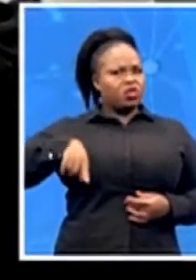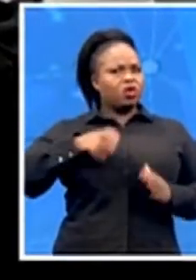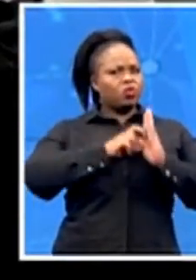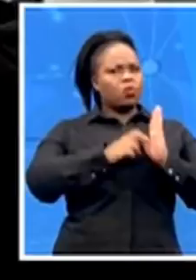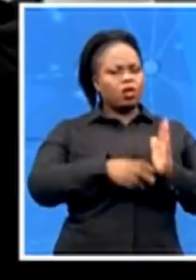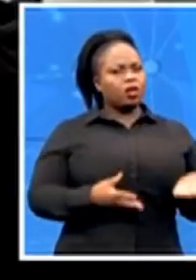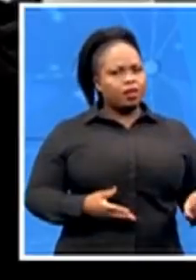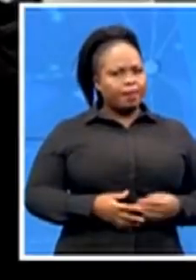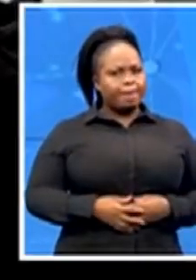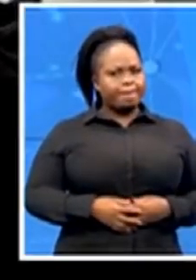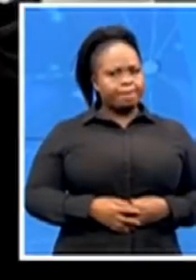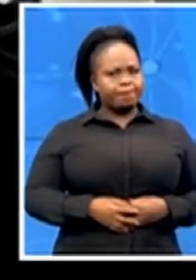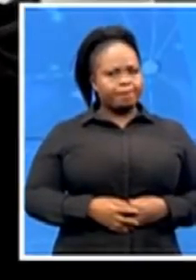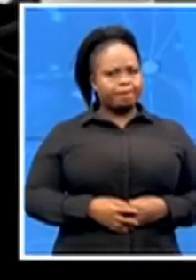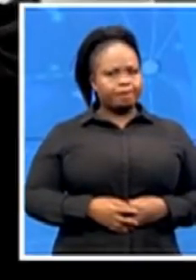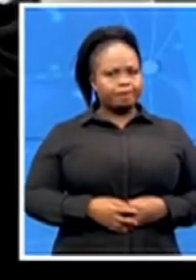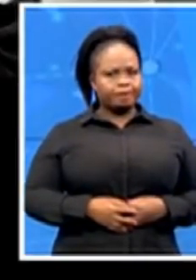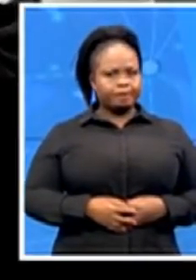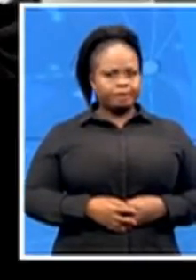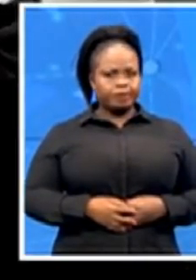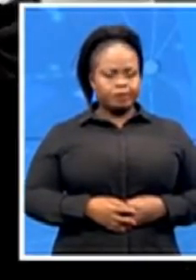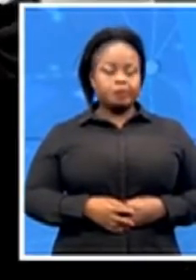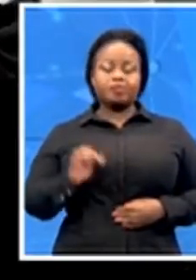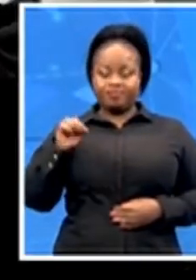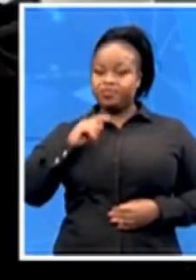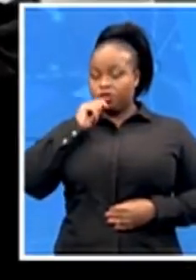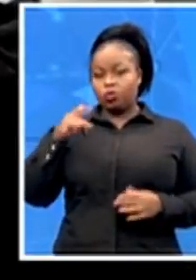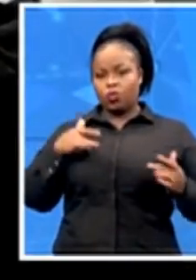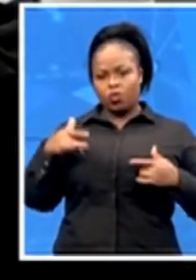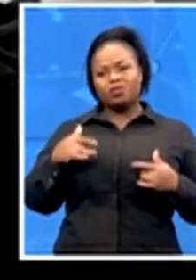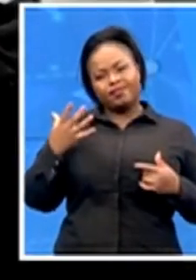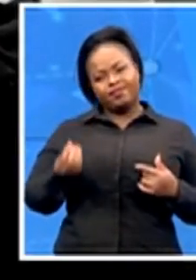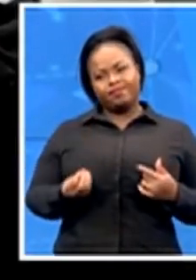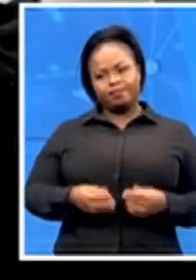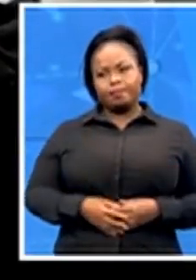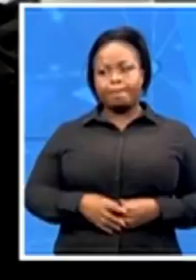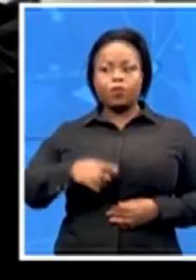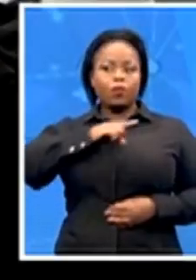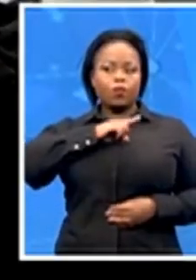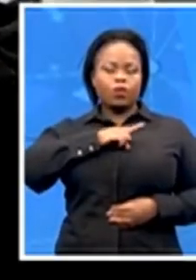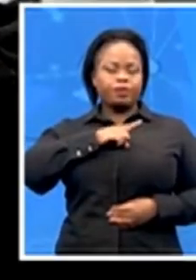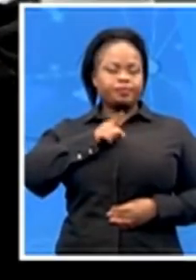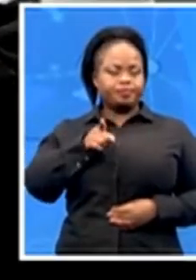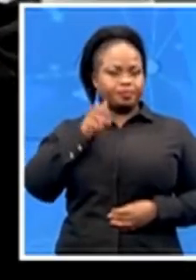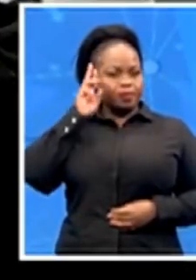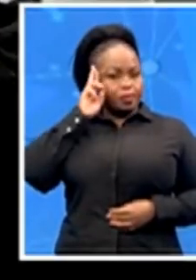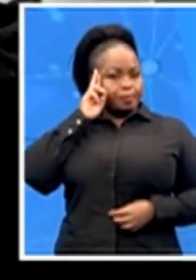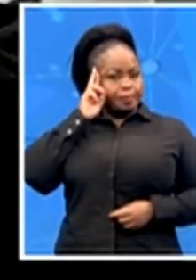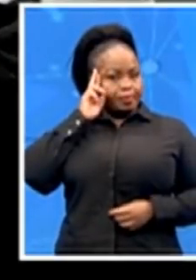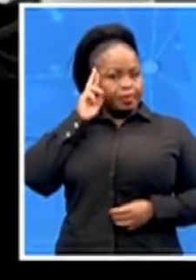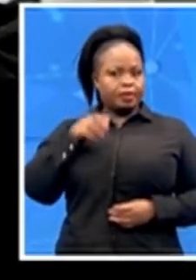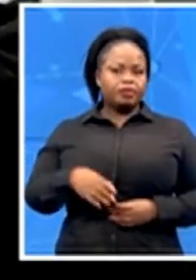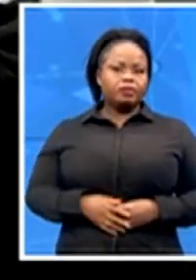it's a cause for concern because remember that the democracy can only